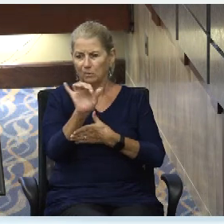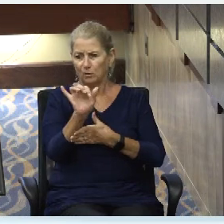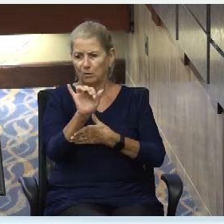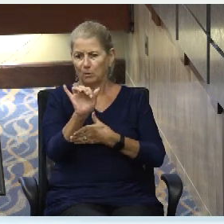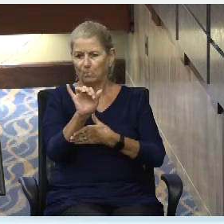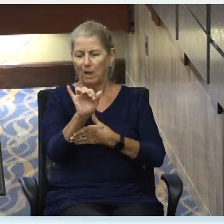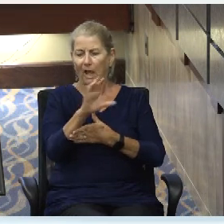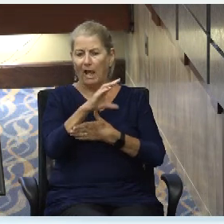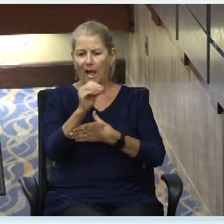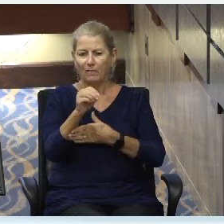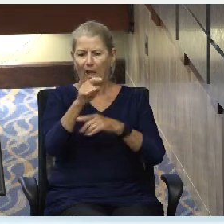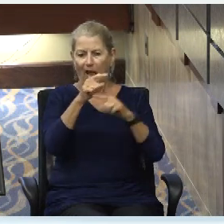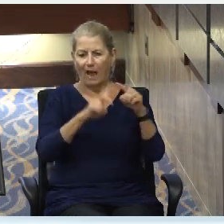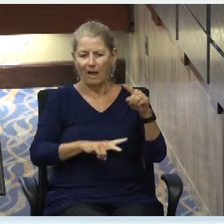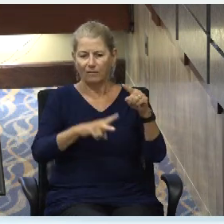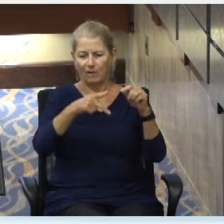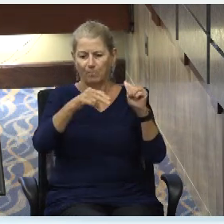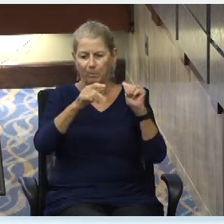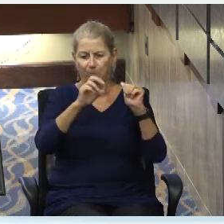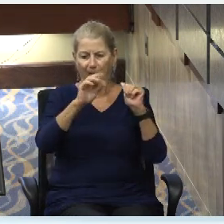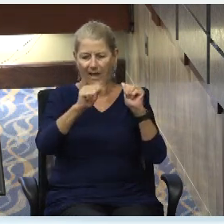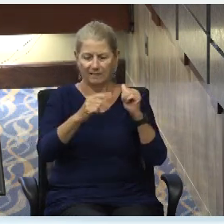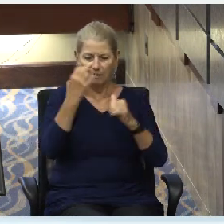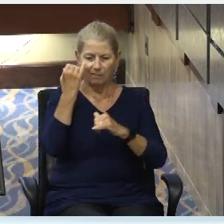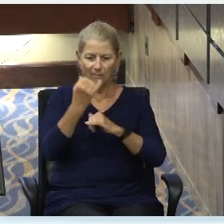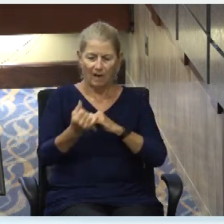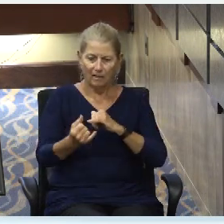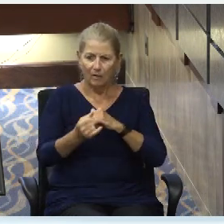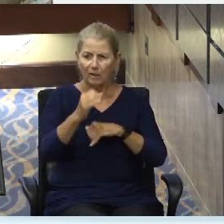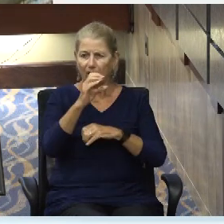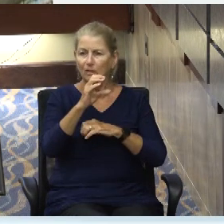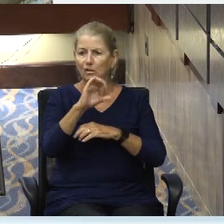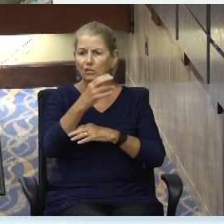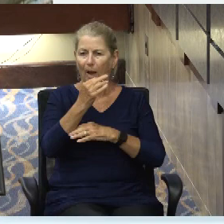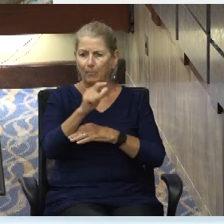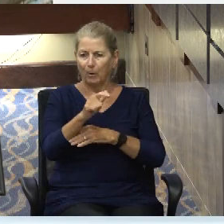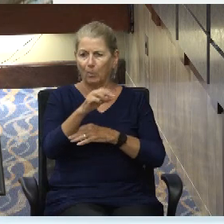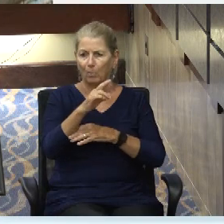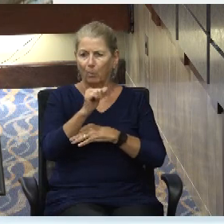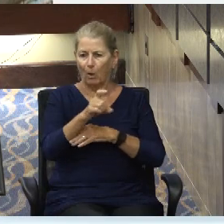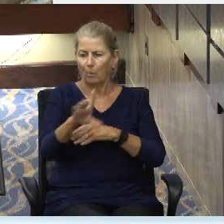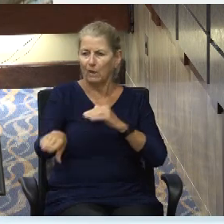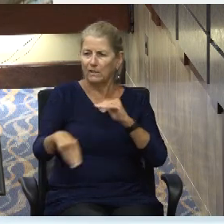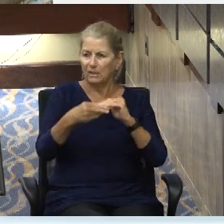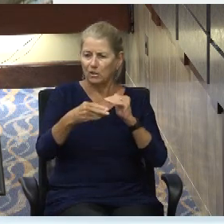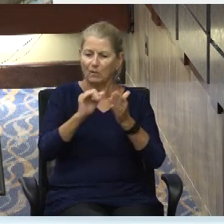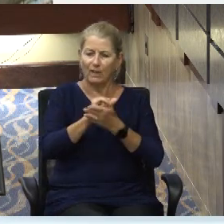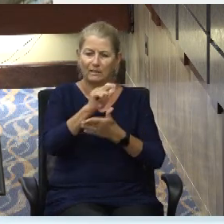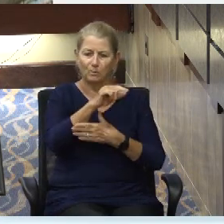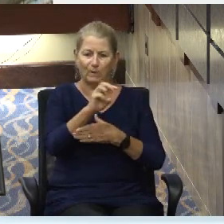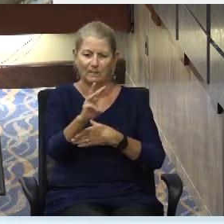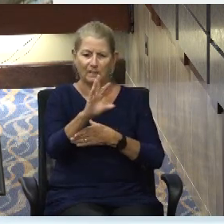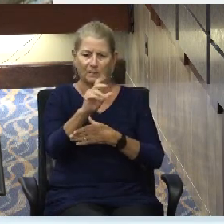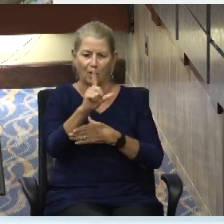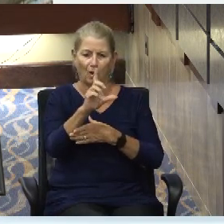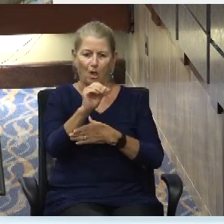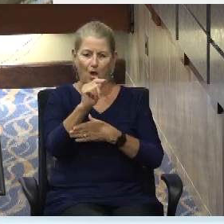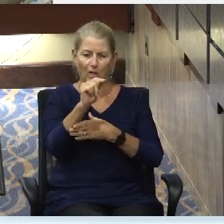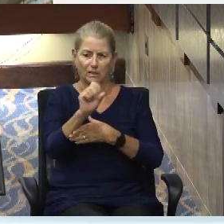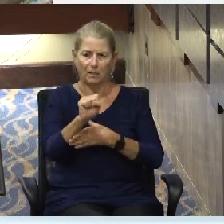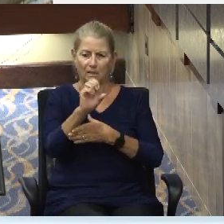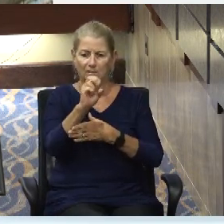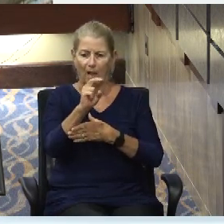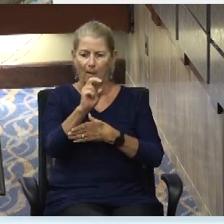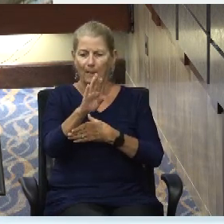And then the last plat is final plat and construction plans of the Chapel Wells addition. This is a 26 lot subdivision